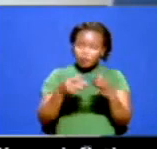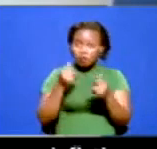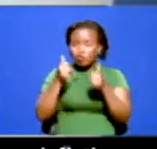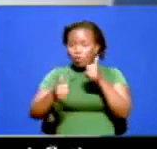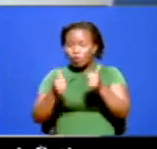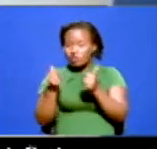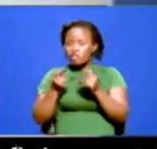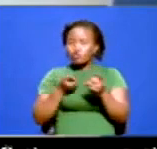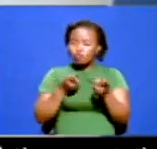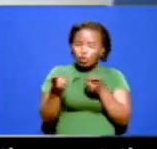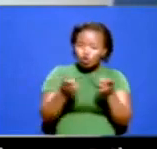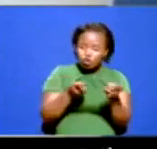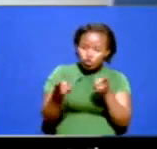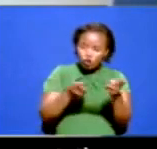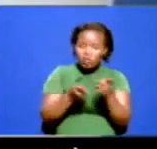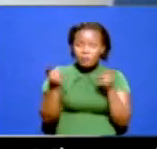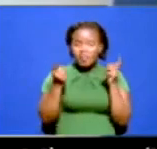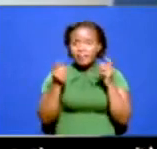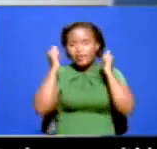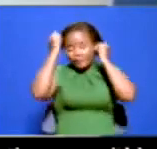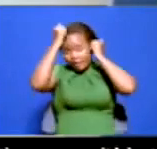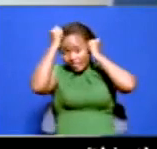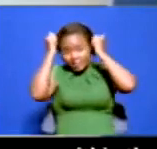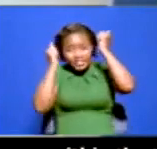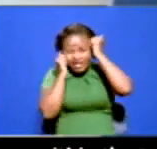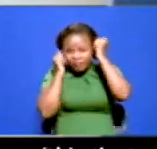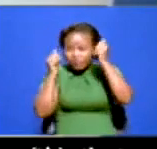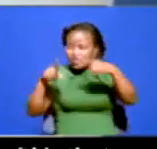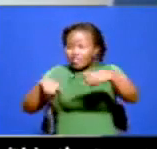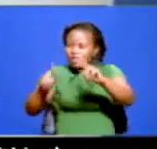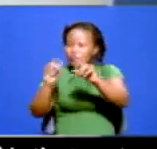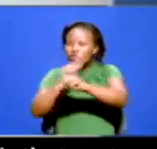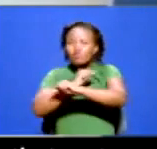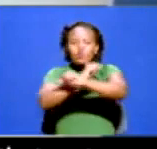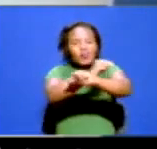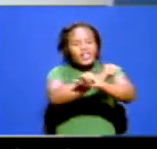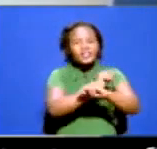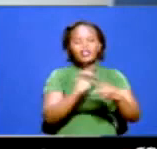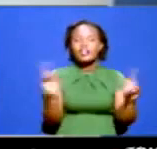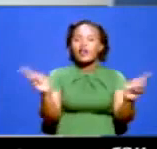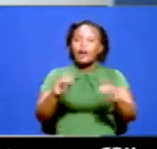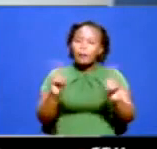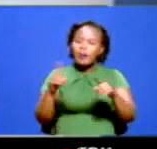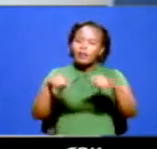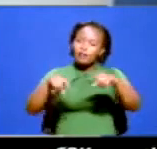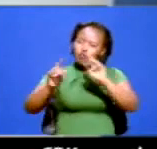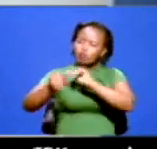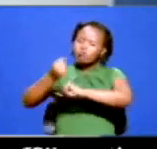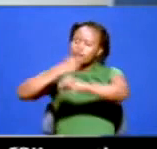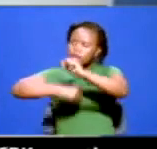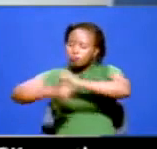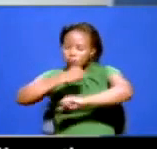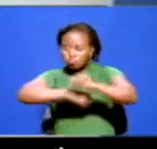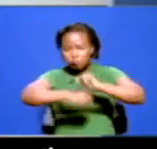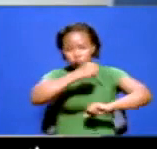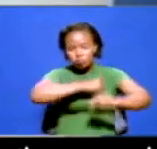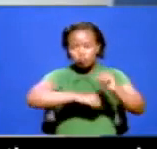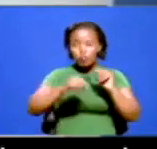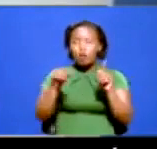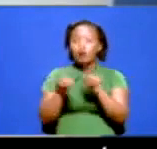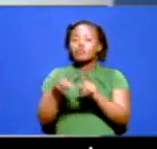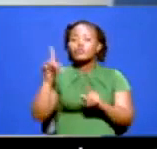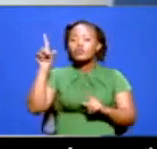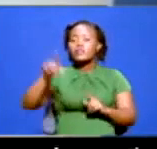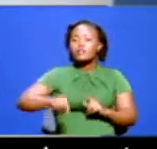people? They would not need to be protected by anybody. They would do the job, and it would be cheaper for the